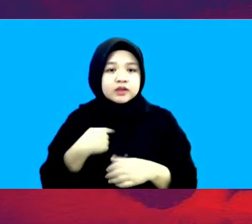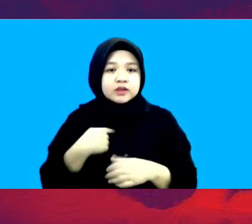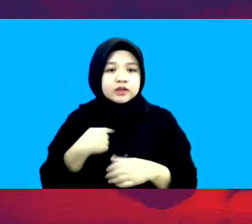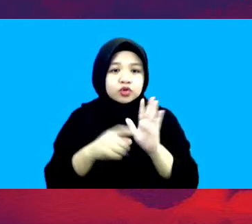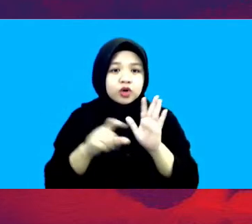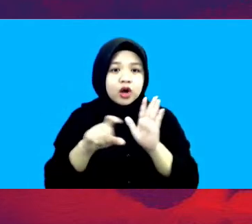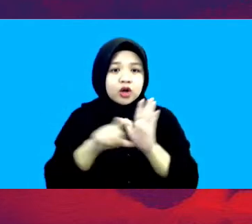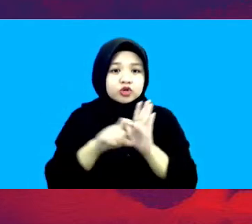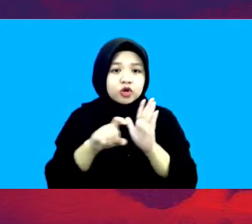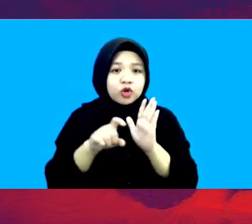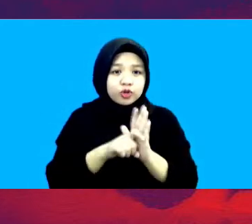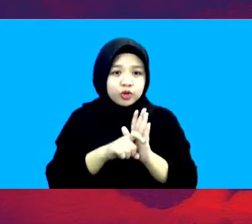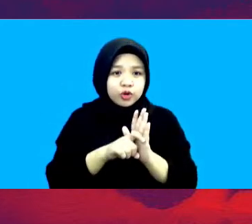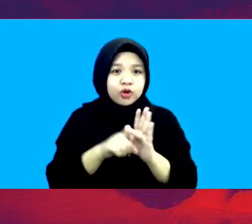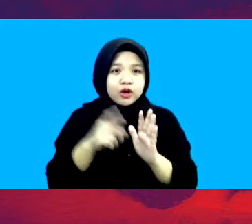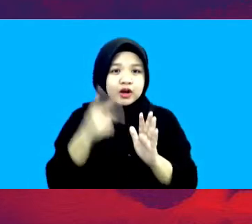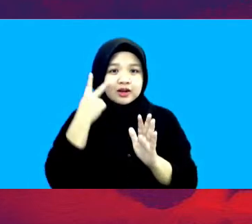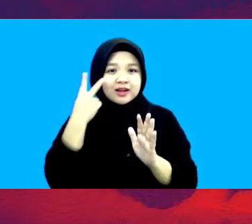you see right here,